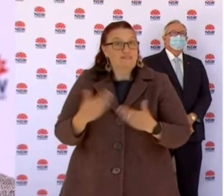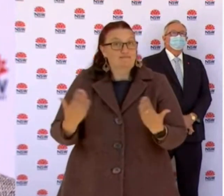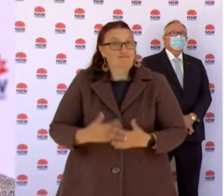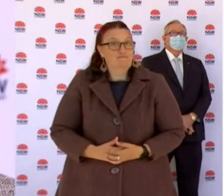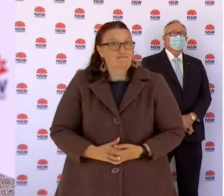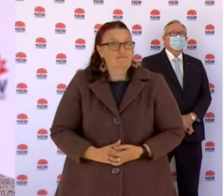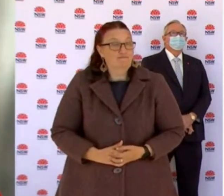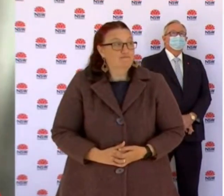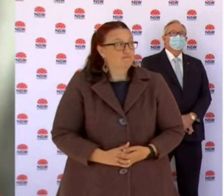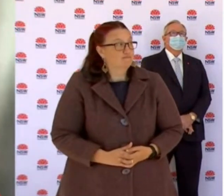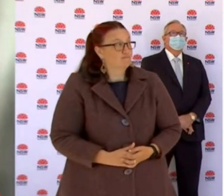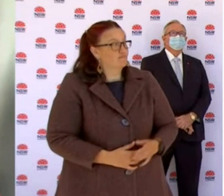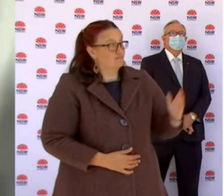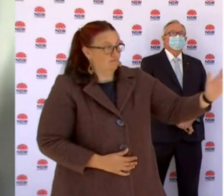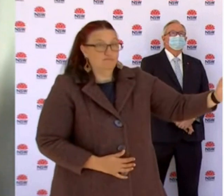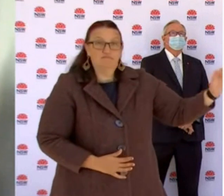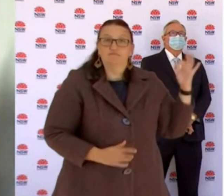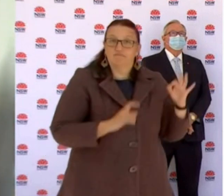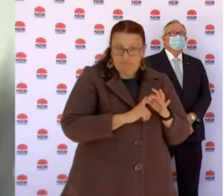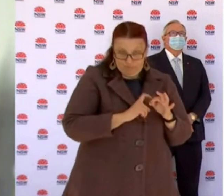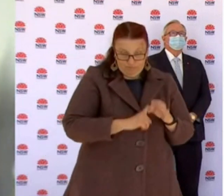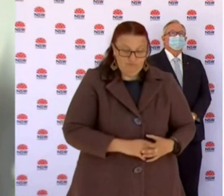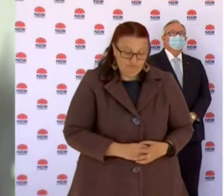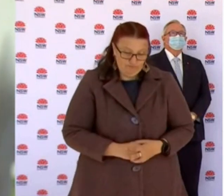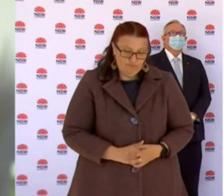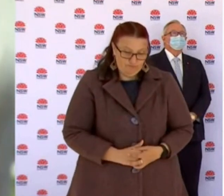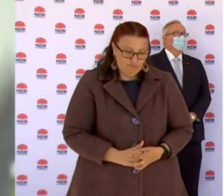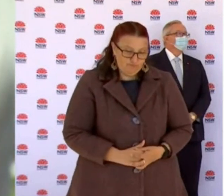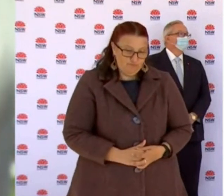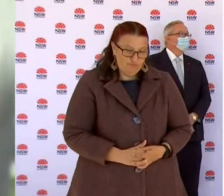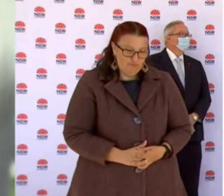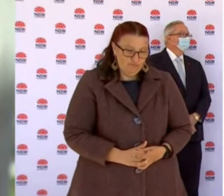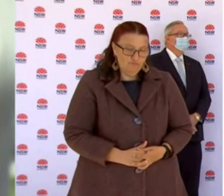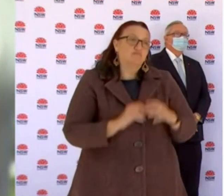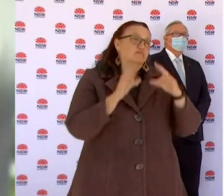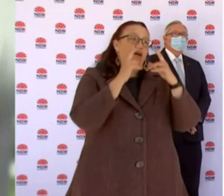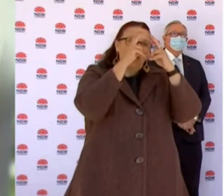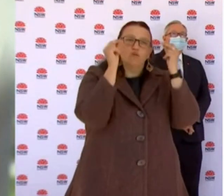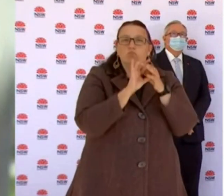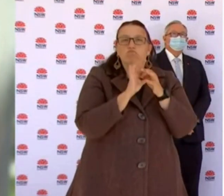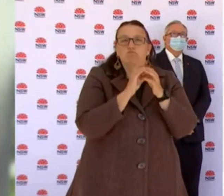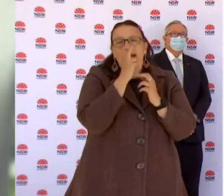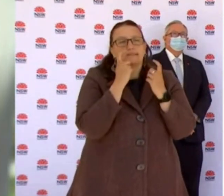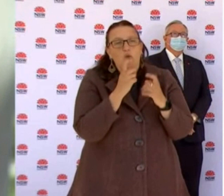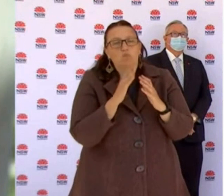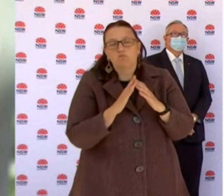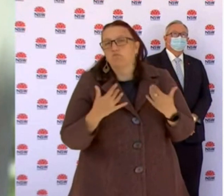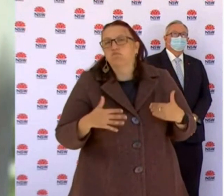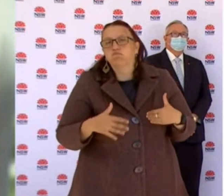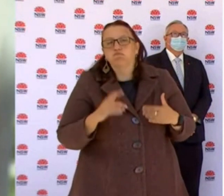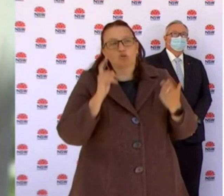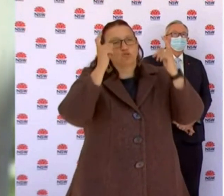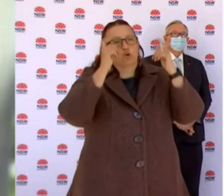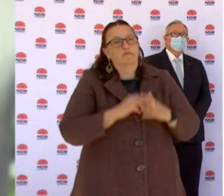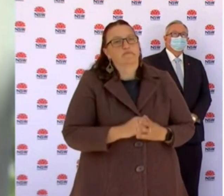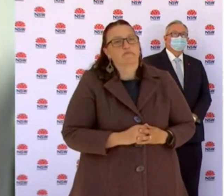that the process is different? Obviously, you know, there's a lot of concern when there's an outbreak in an aged care home. Can you give an assurance that the processes are very